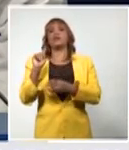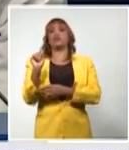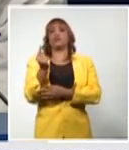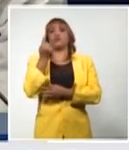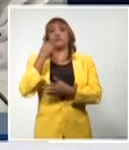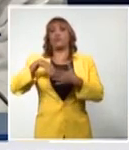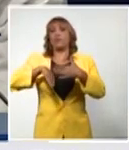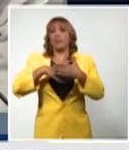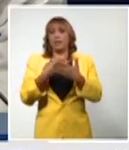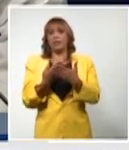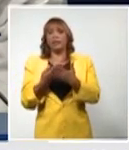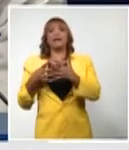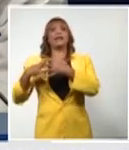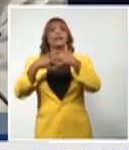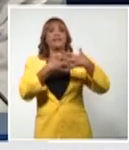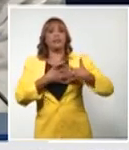about